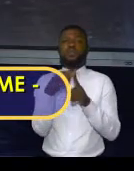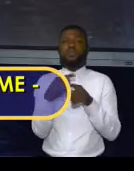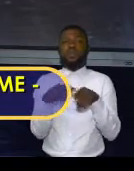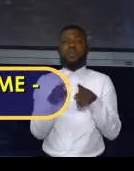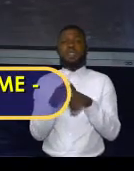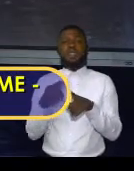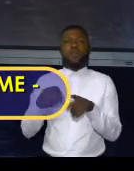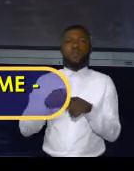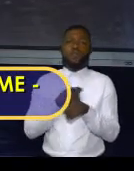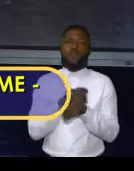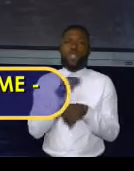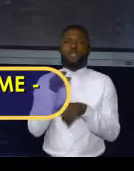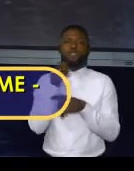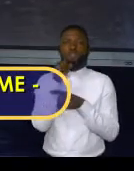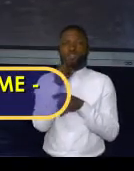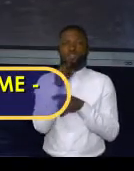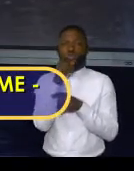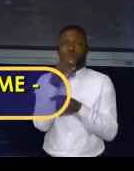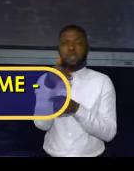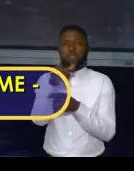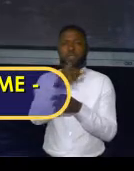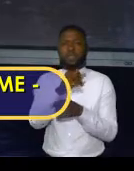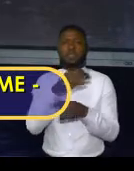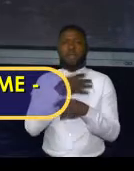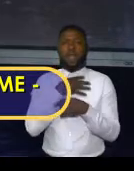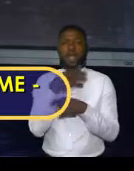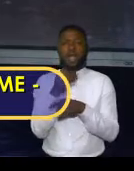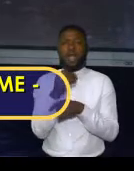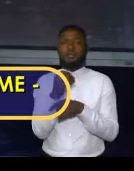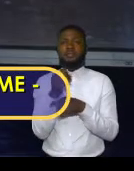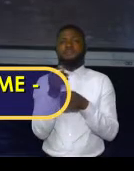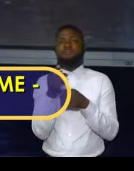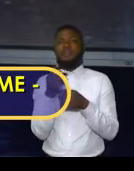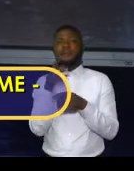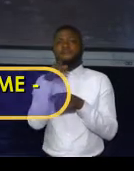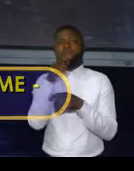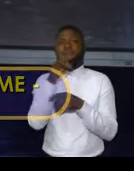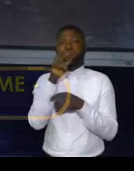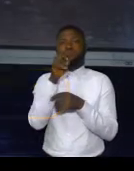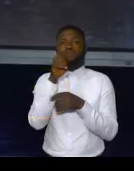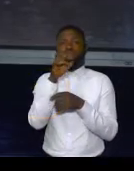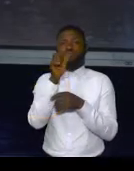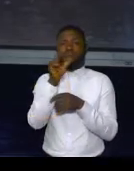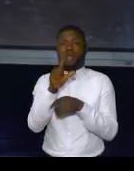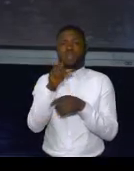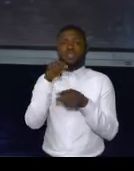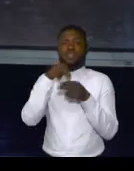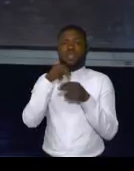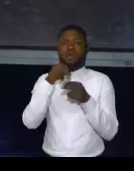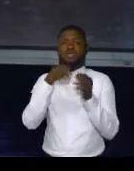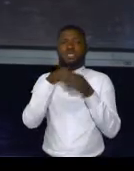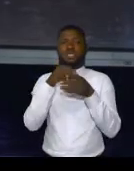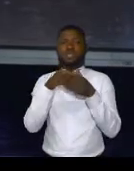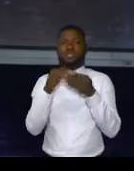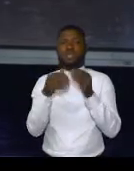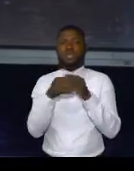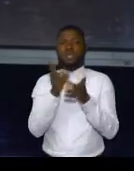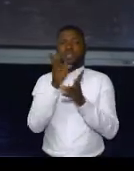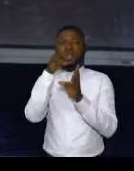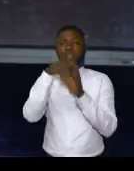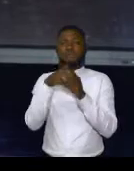the word like we, you, they, and plural nouns in